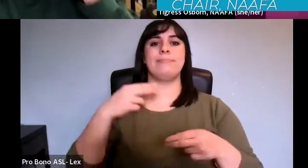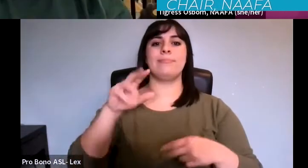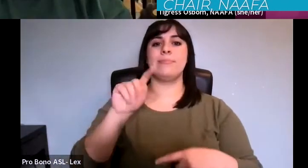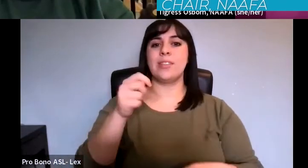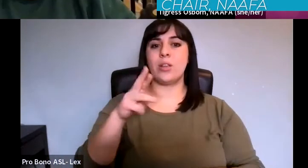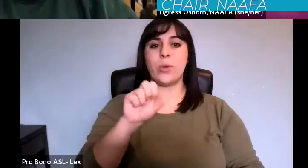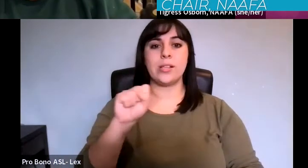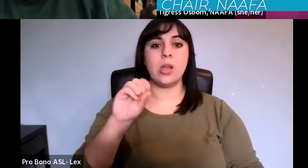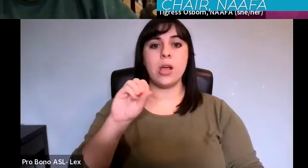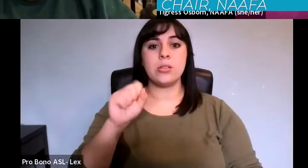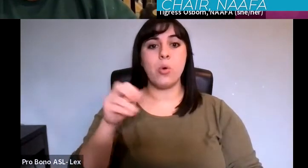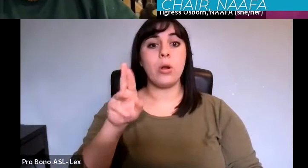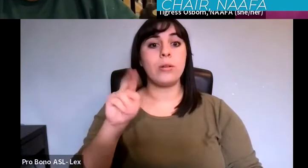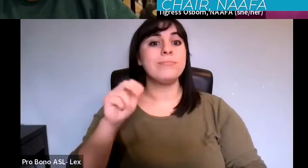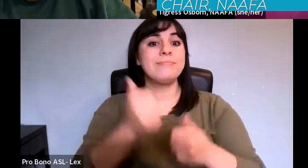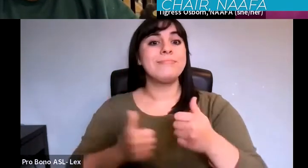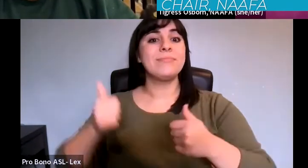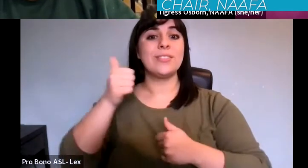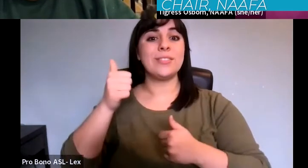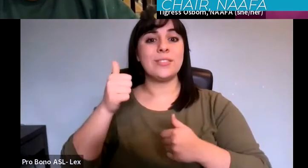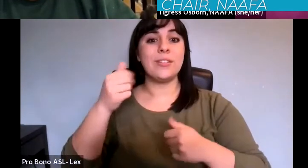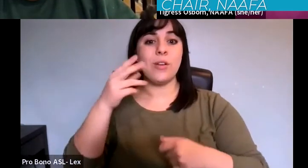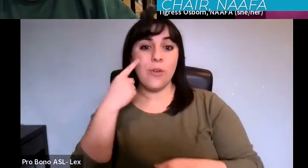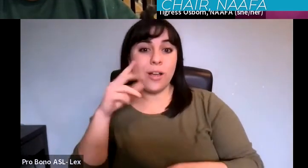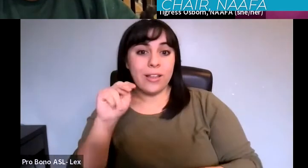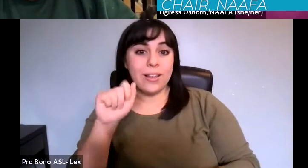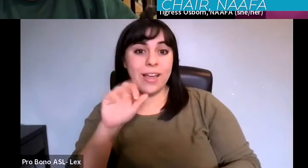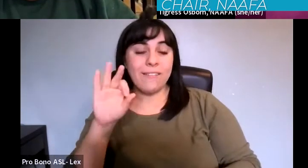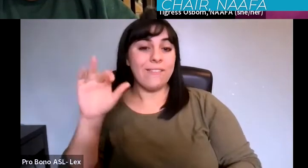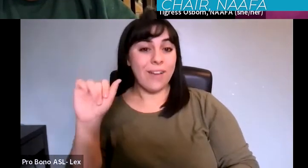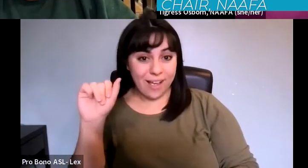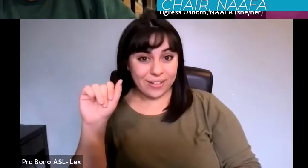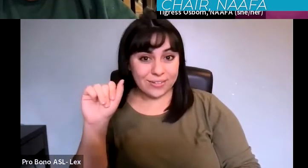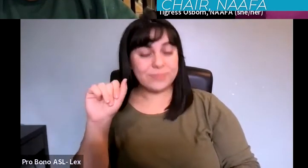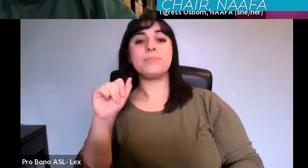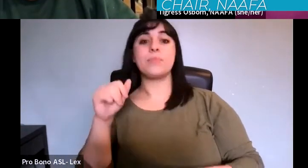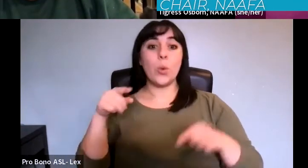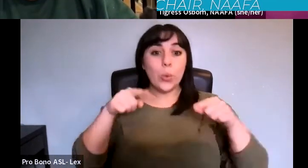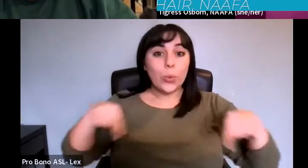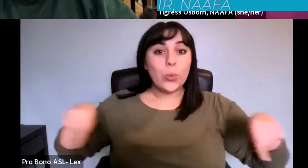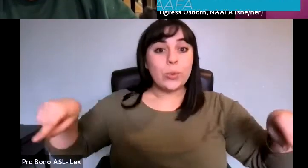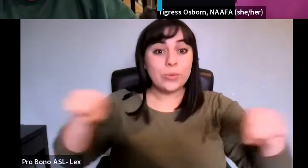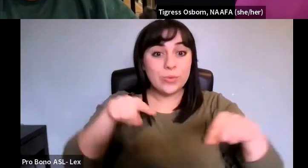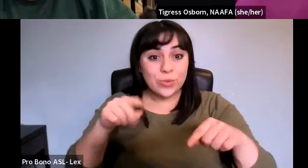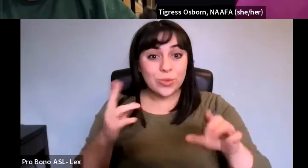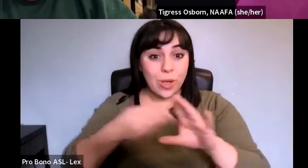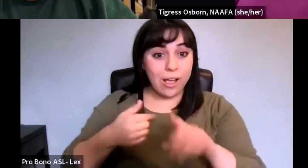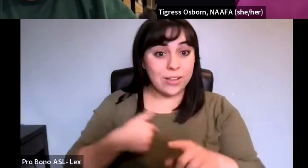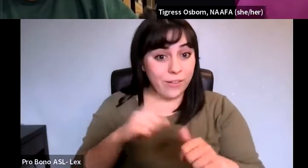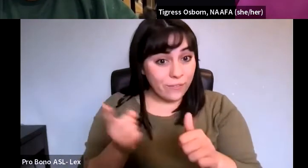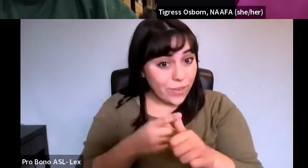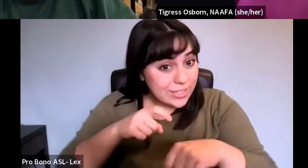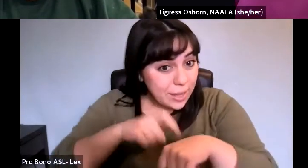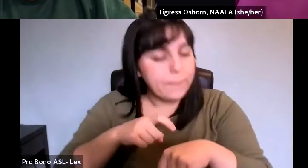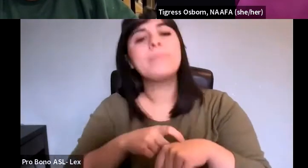the chair of NAAFA, the National Association to Advance Fat Acceptance. For those of you who are joining us for the first time, NAAFA is